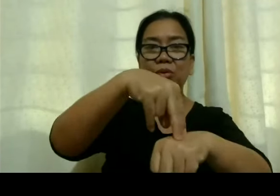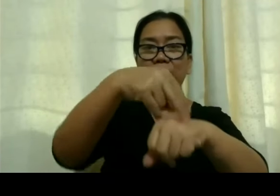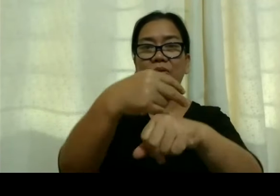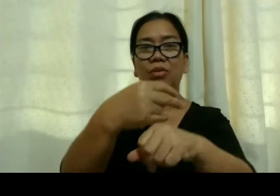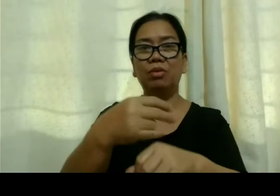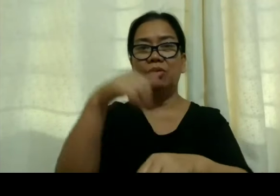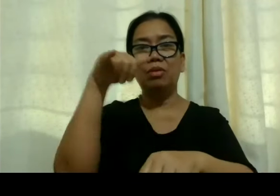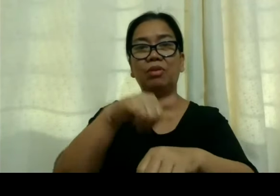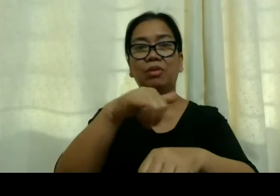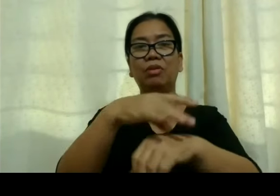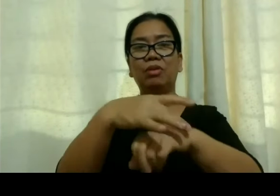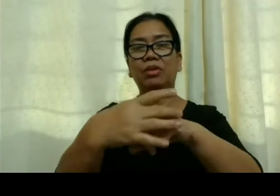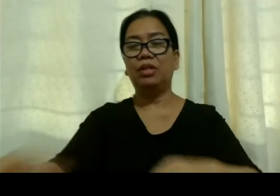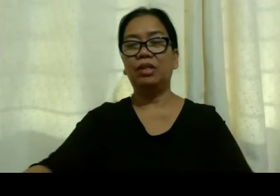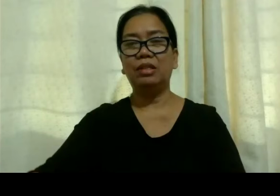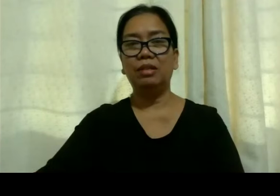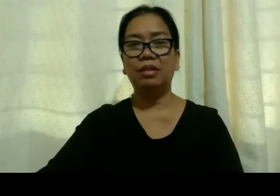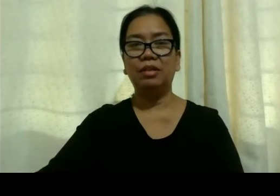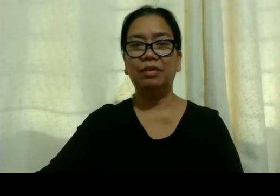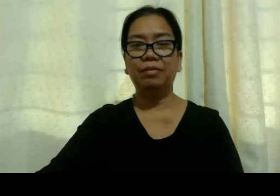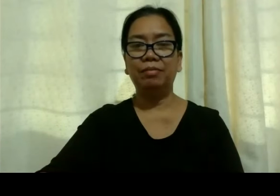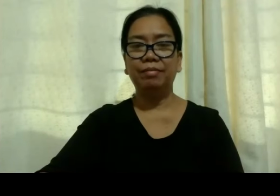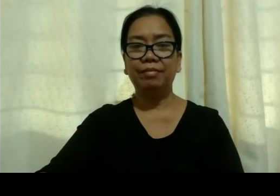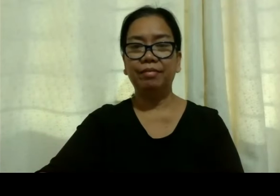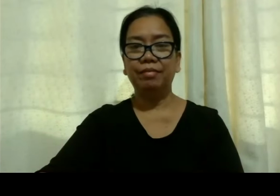bound to the earth.